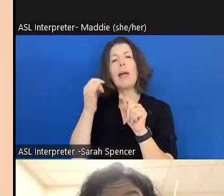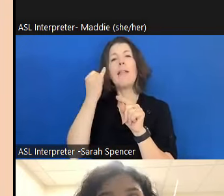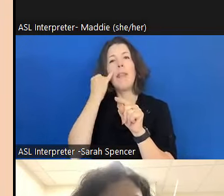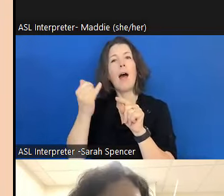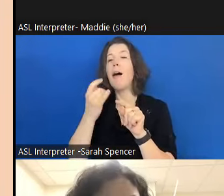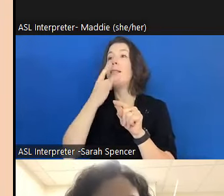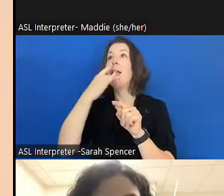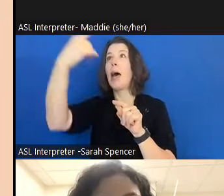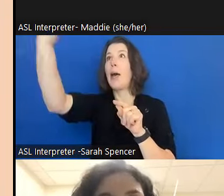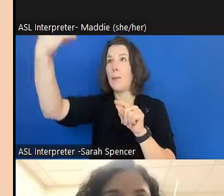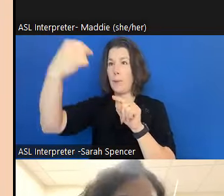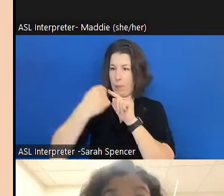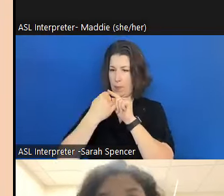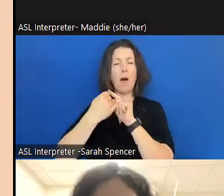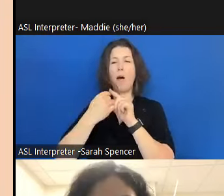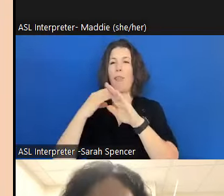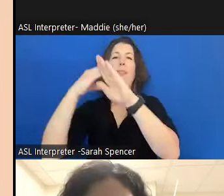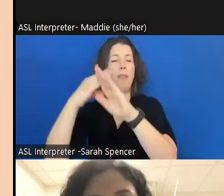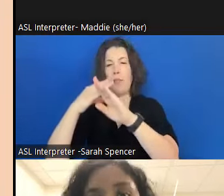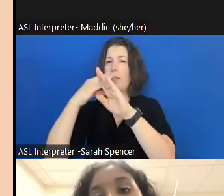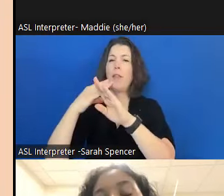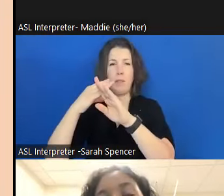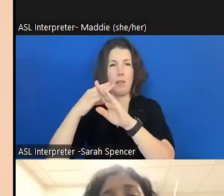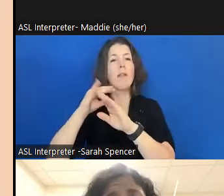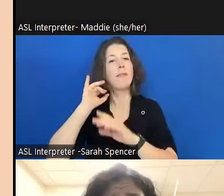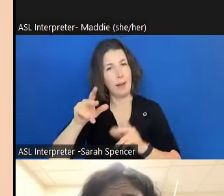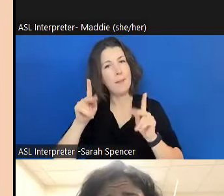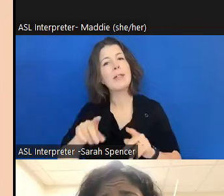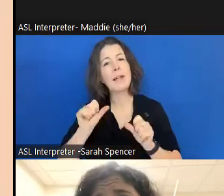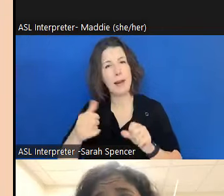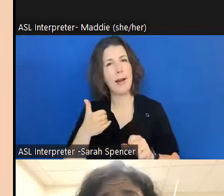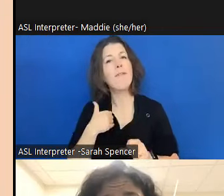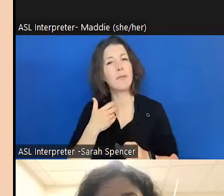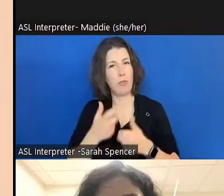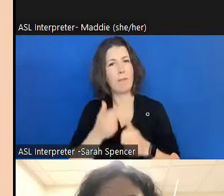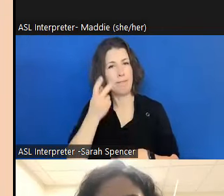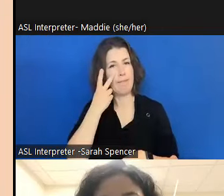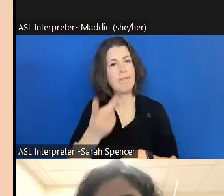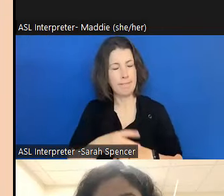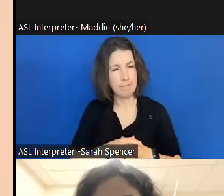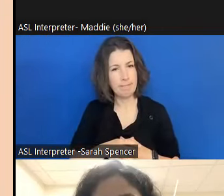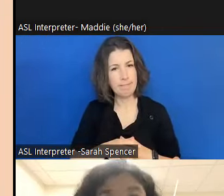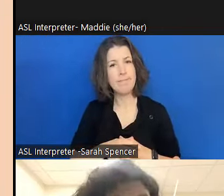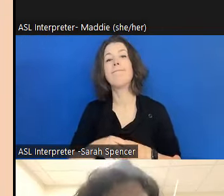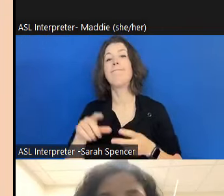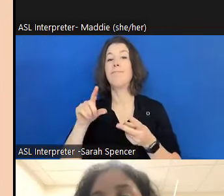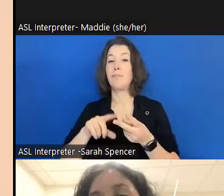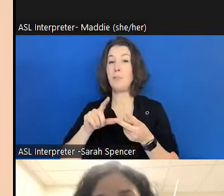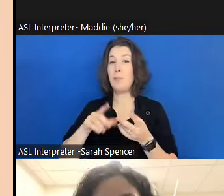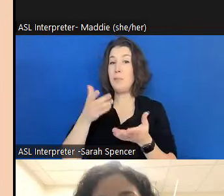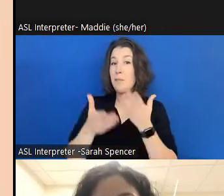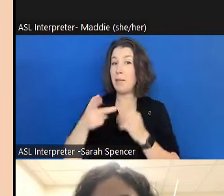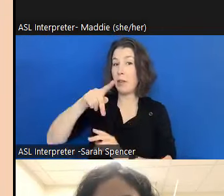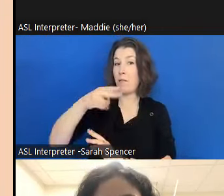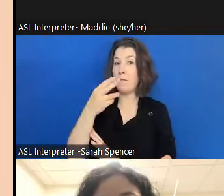come to the retina can have impaired vision. Damage to the retina or photoreceptors themselves, similarly,